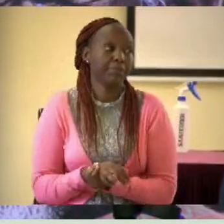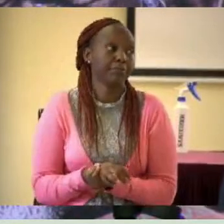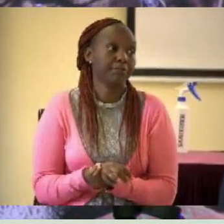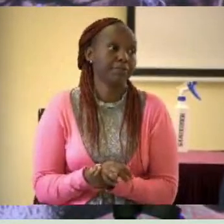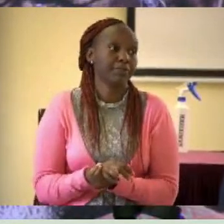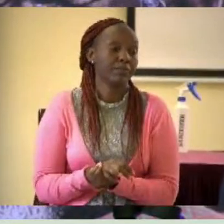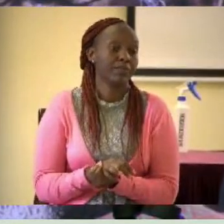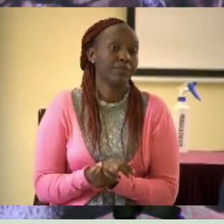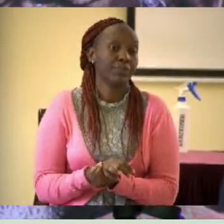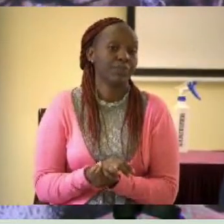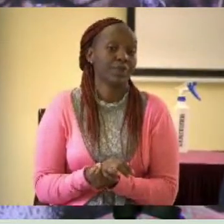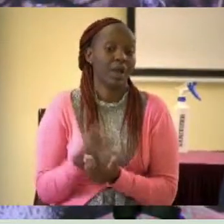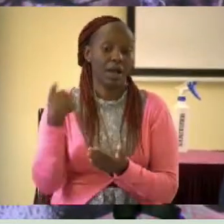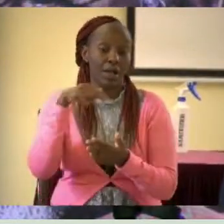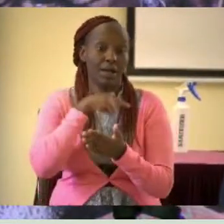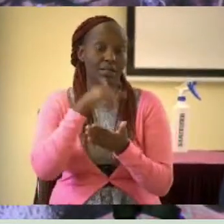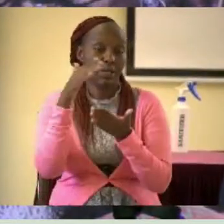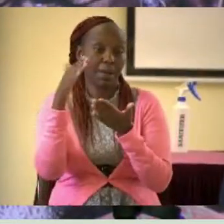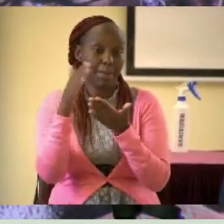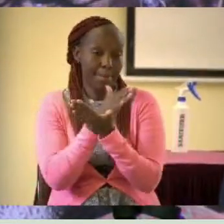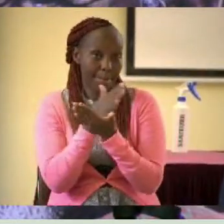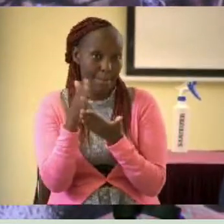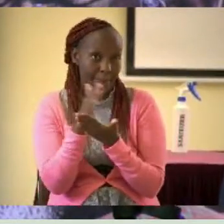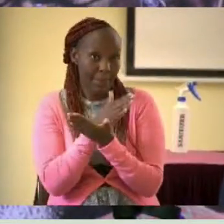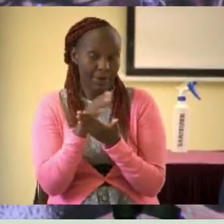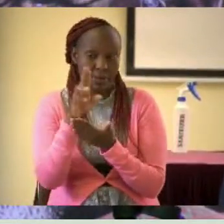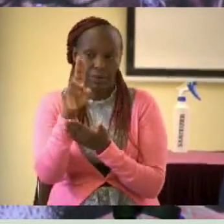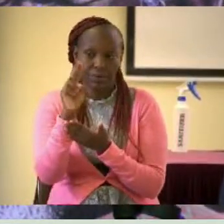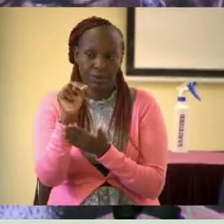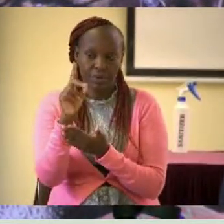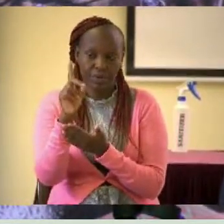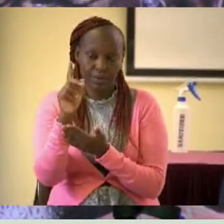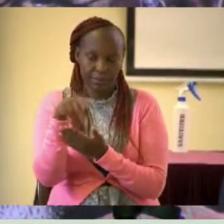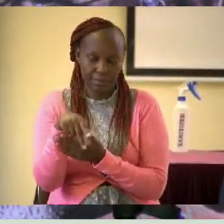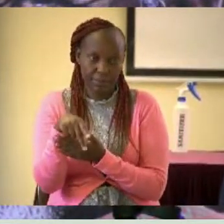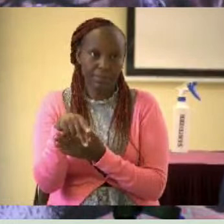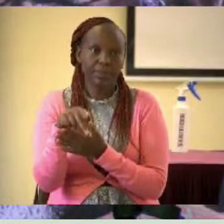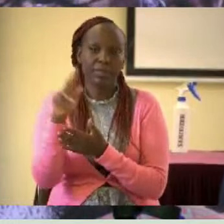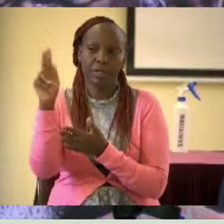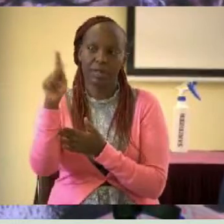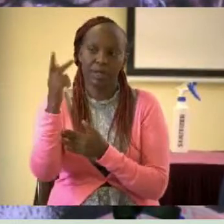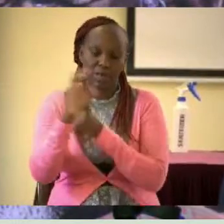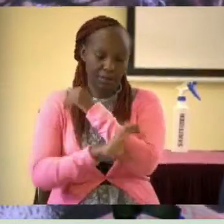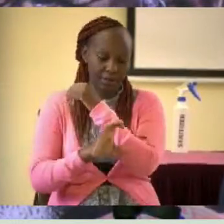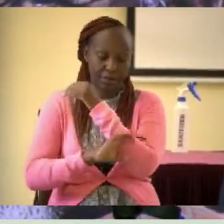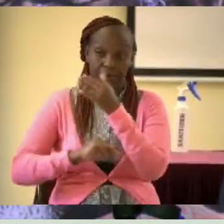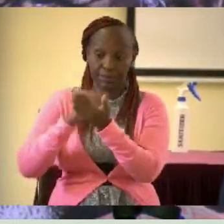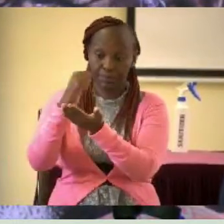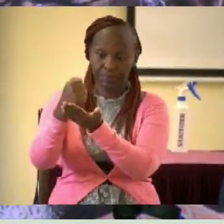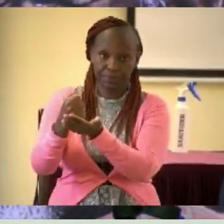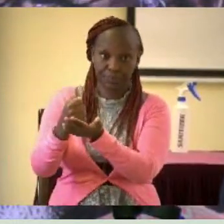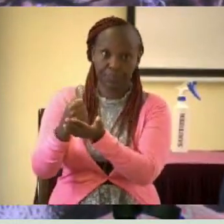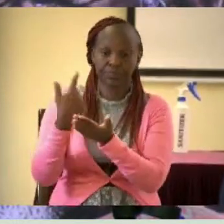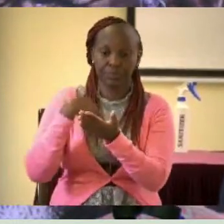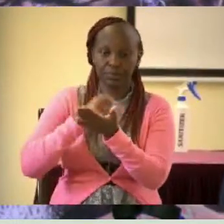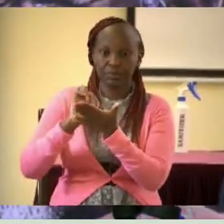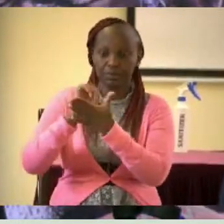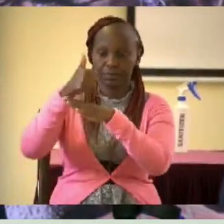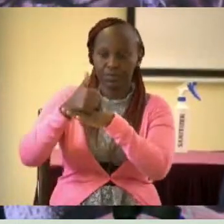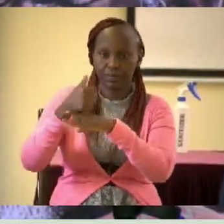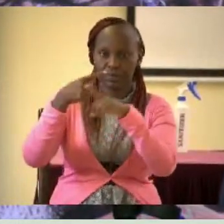So we are part and parcel of UNDP's Kenya country office. We were set up